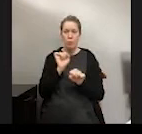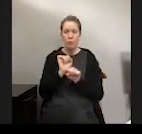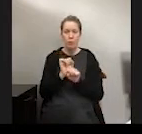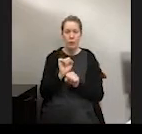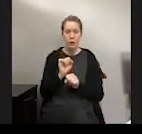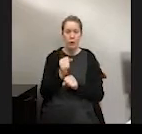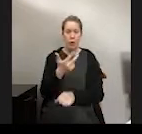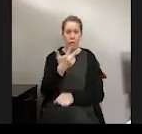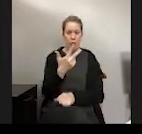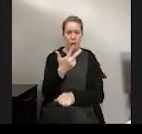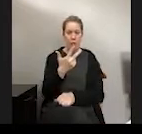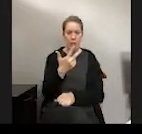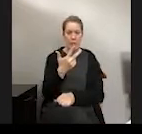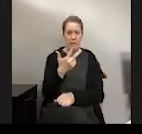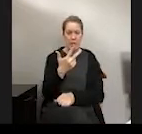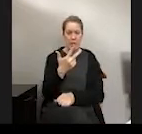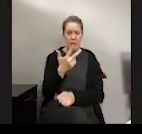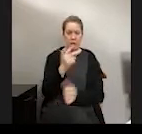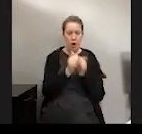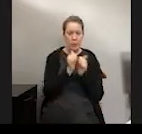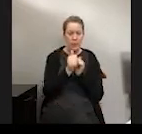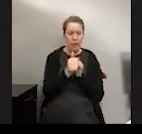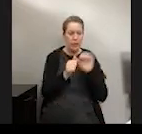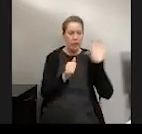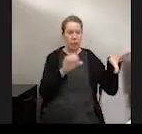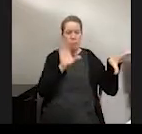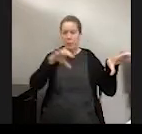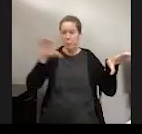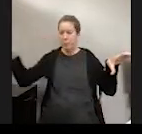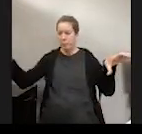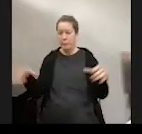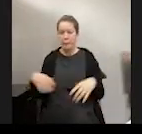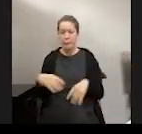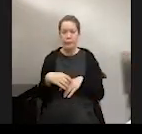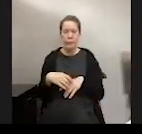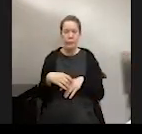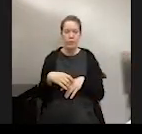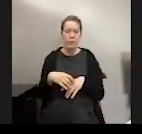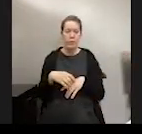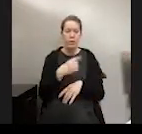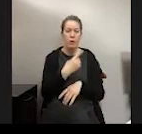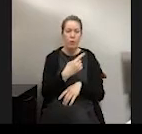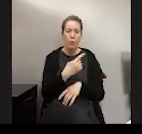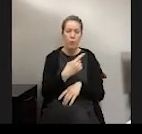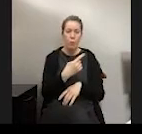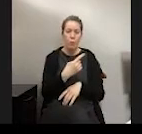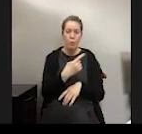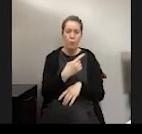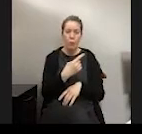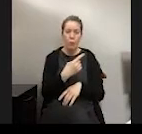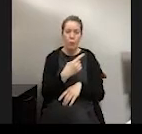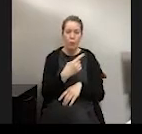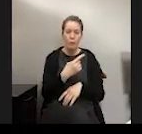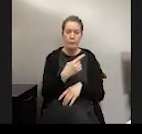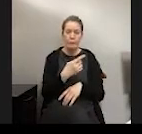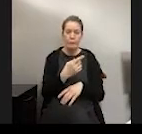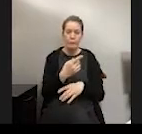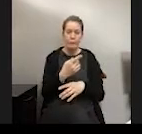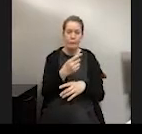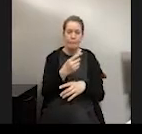One or three new competitions that are spread around the city, one on Humber Bay, one out in the west end of Scarborough,